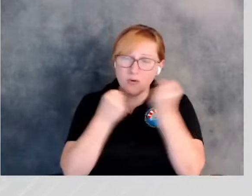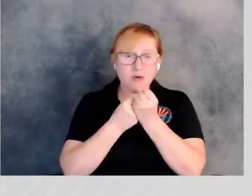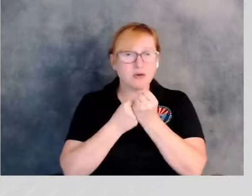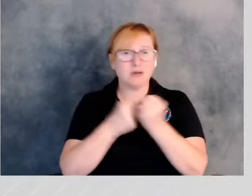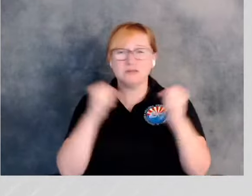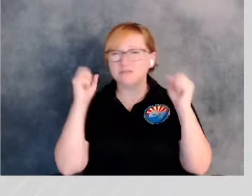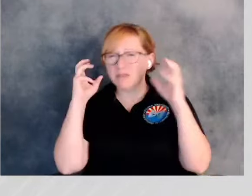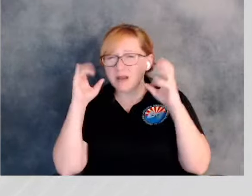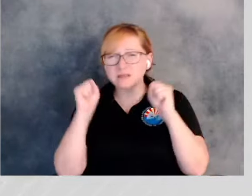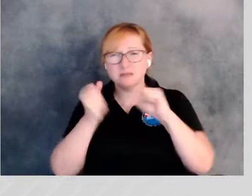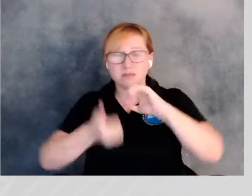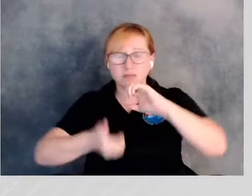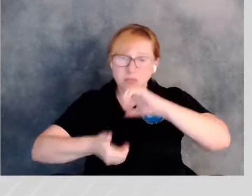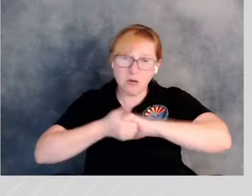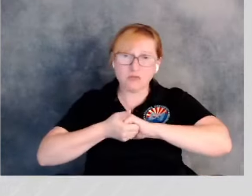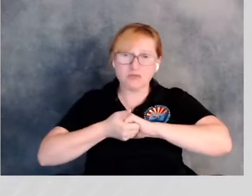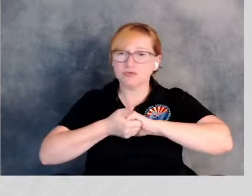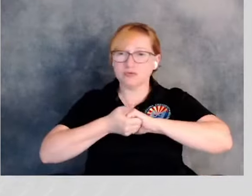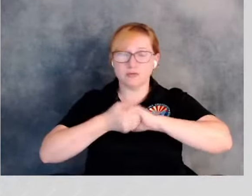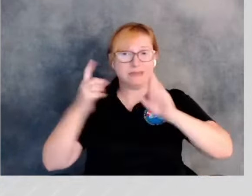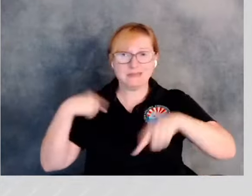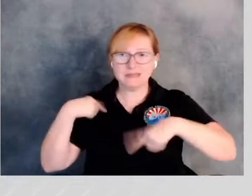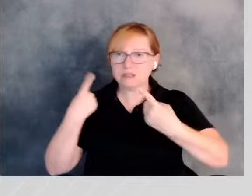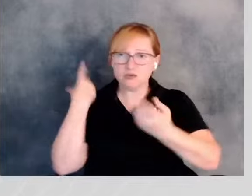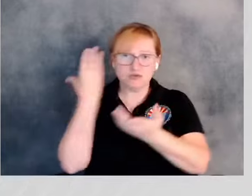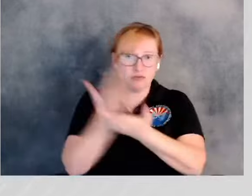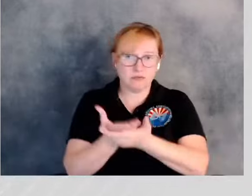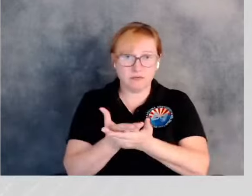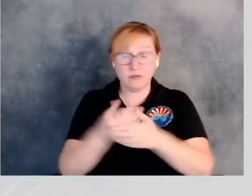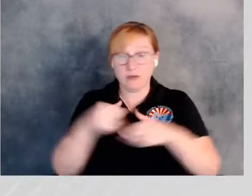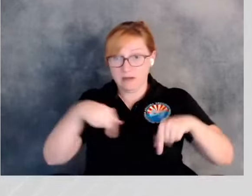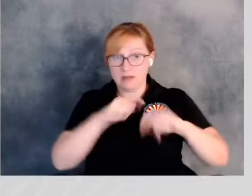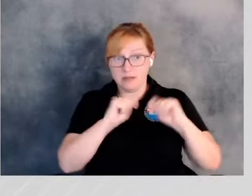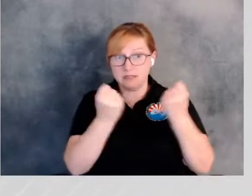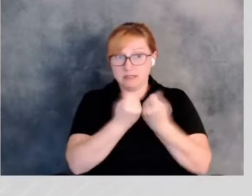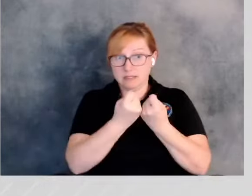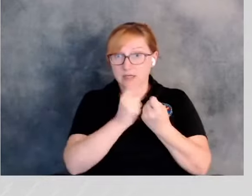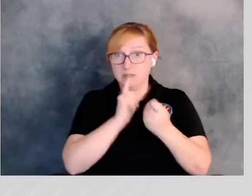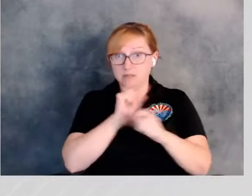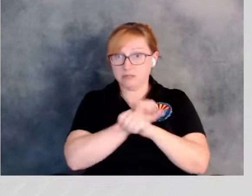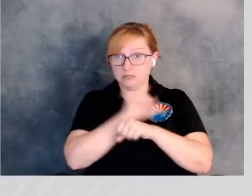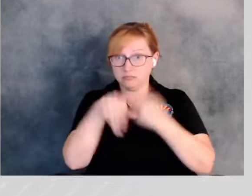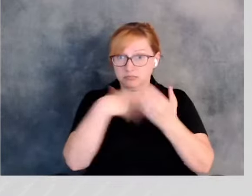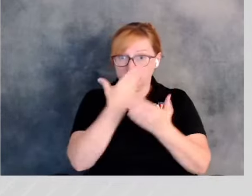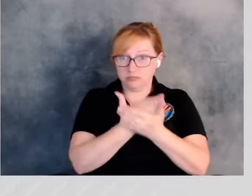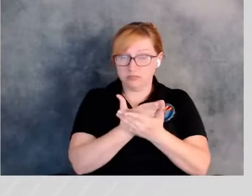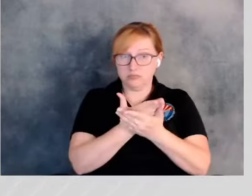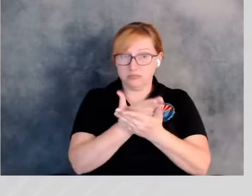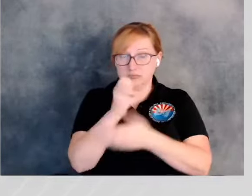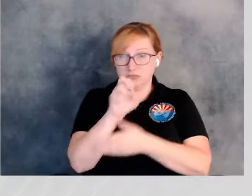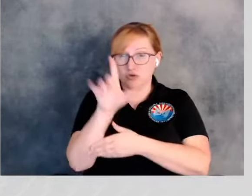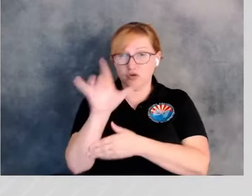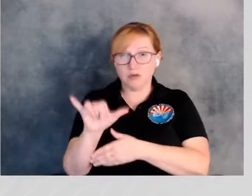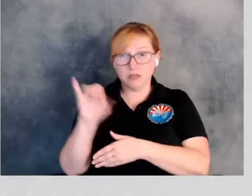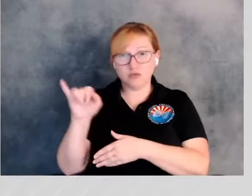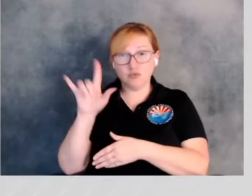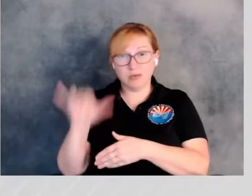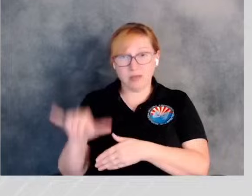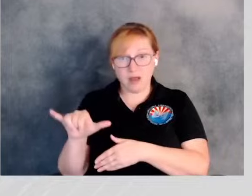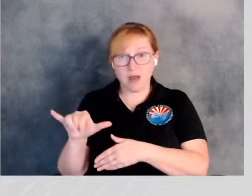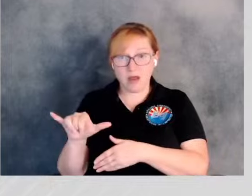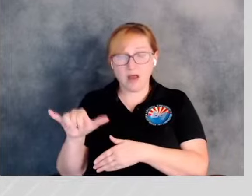partnership since we got here. This team actually got here early July for the Madre fire as it was emerging, and we worked